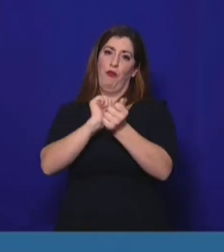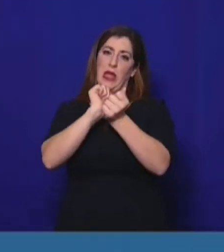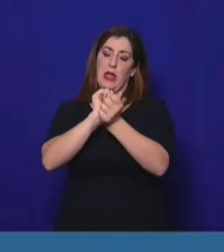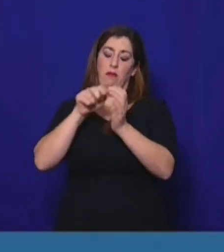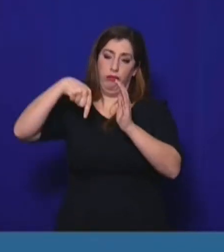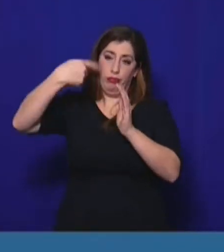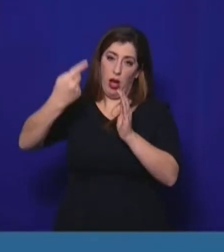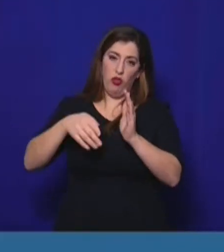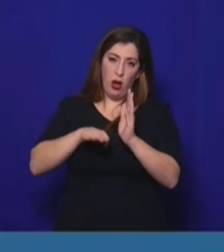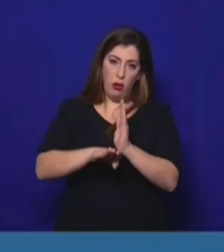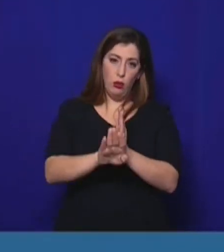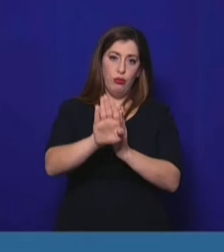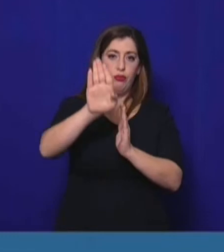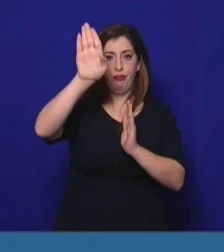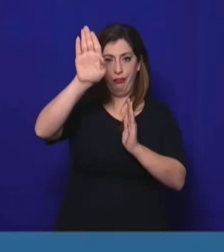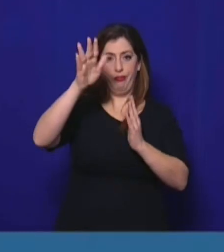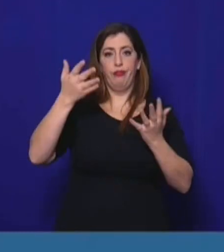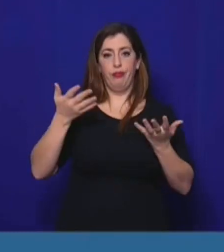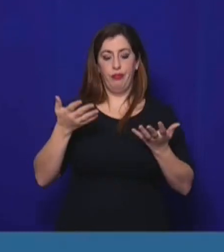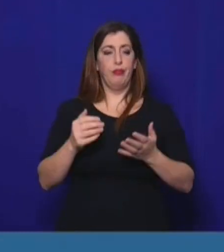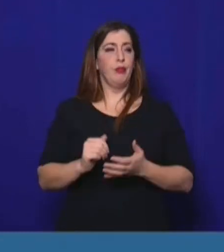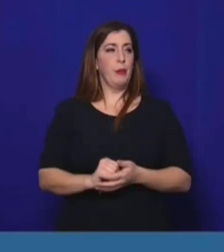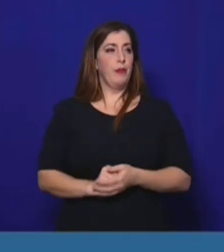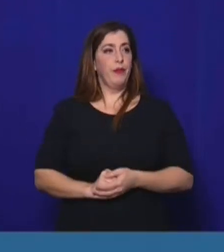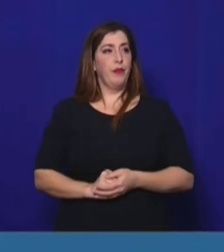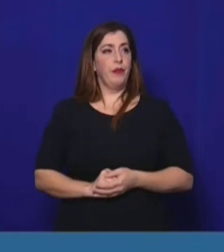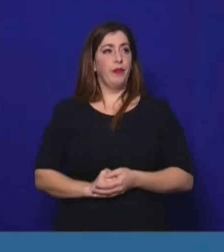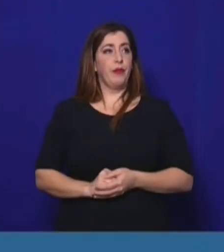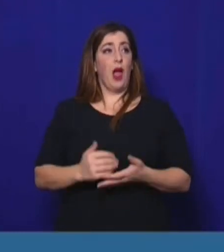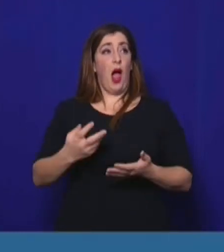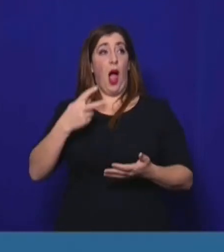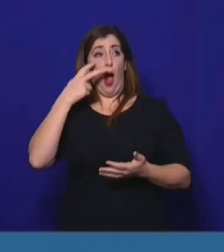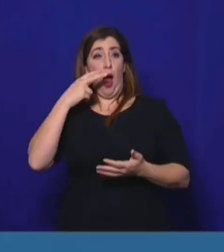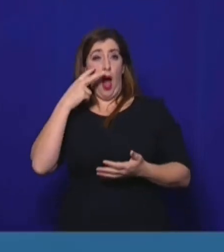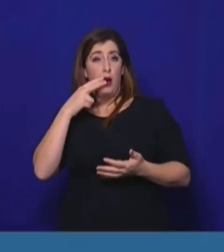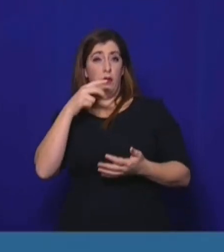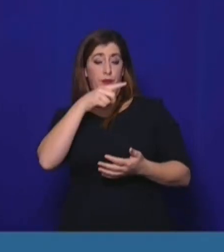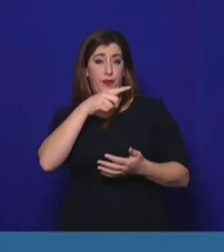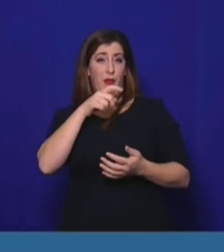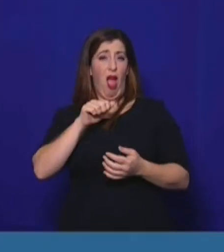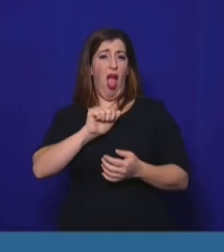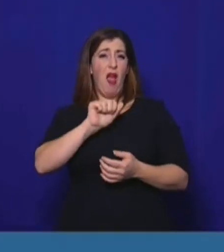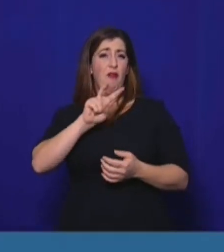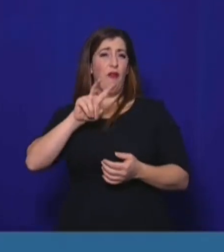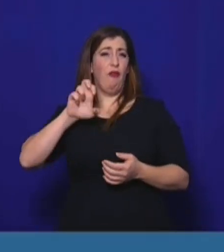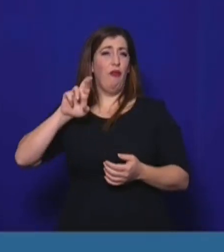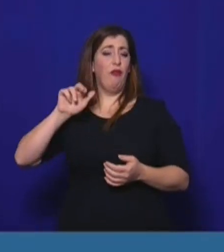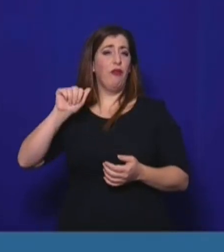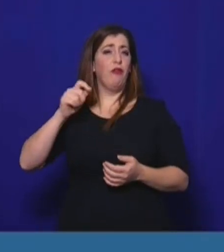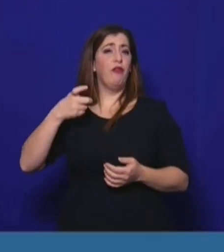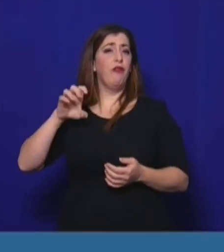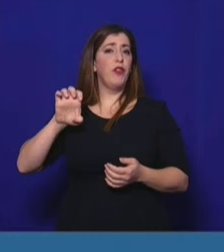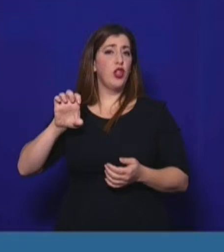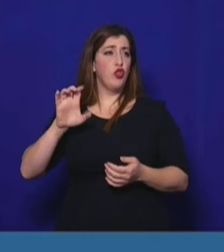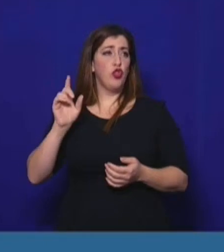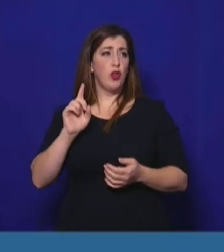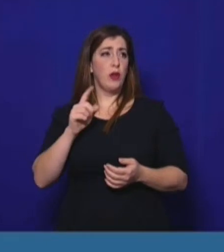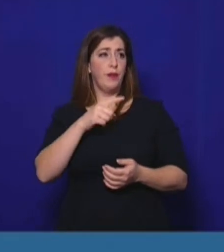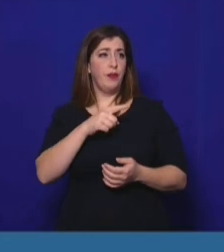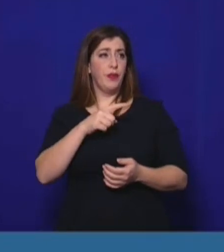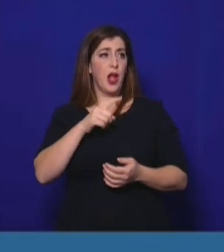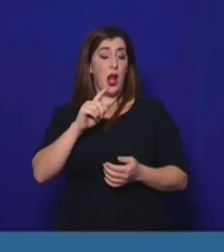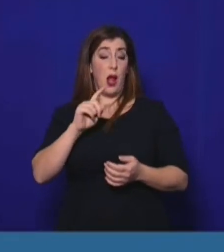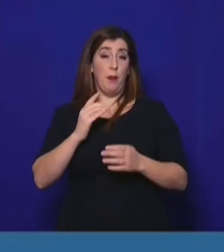rajna wkoll din iż-żieda ta' każijiet. Infatti jekk tħares lejn il-moving average qegħdin naraw li propju